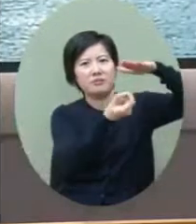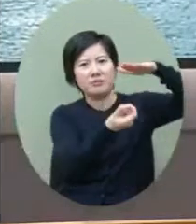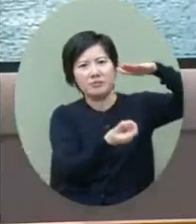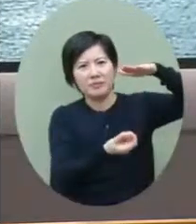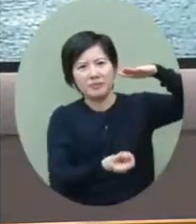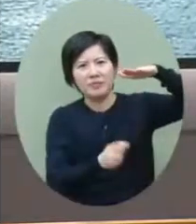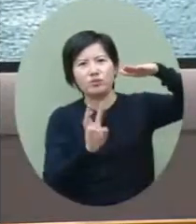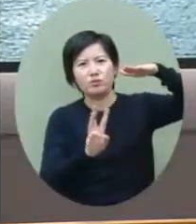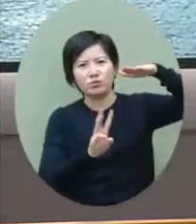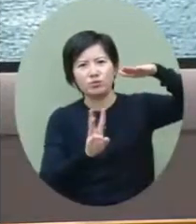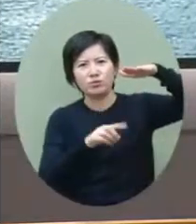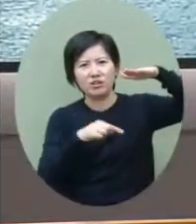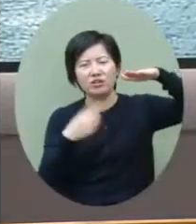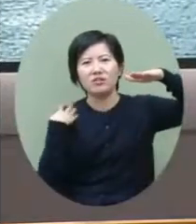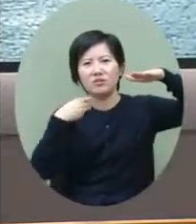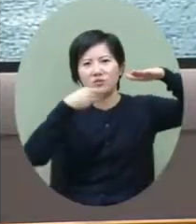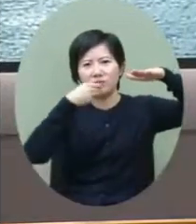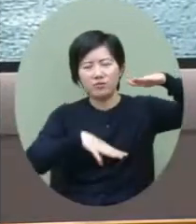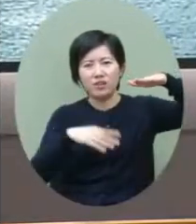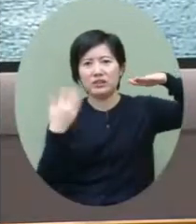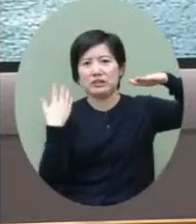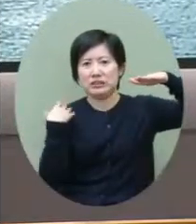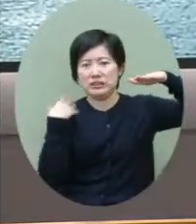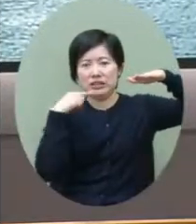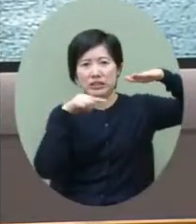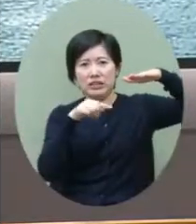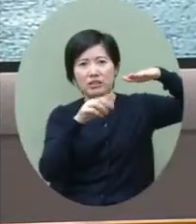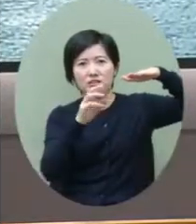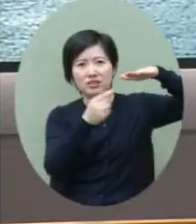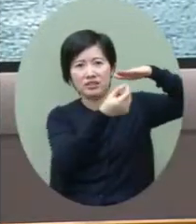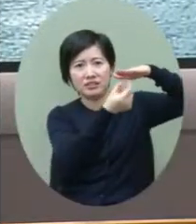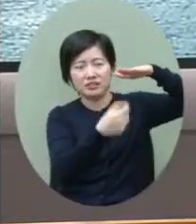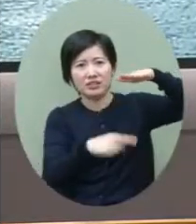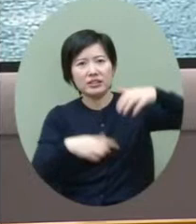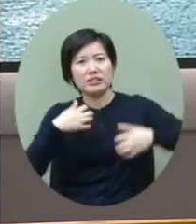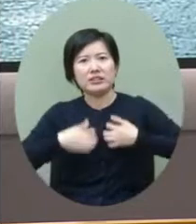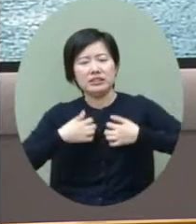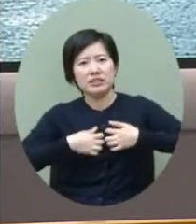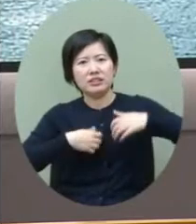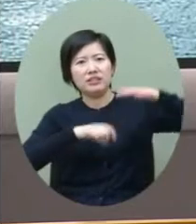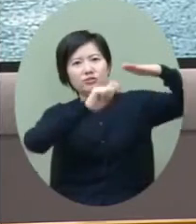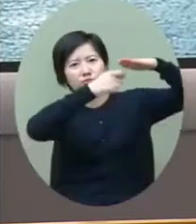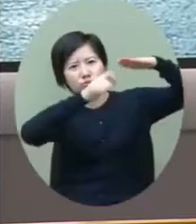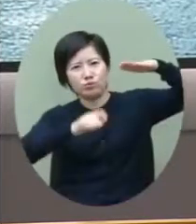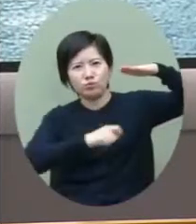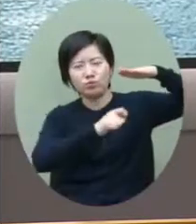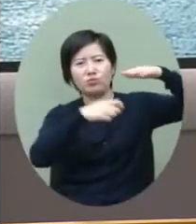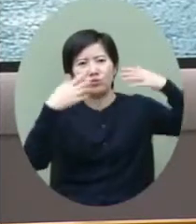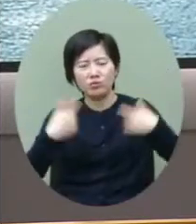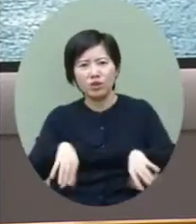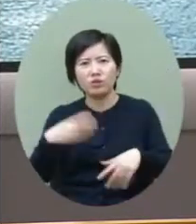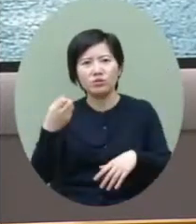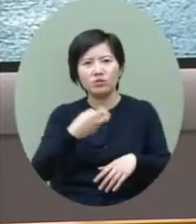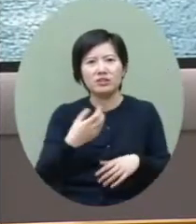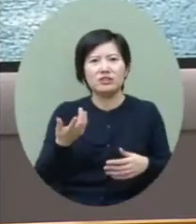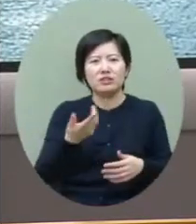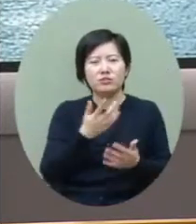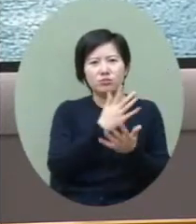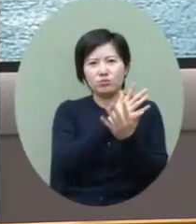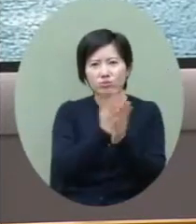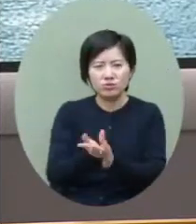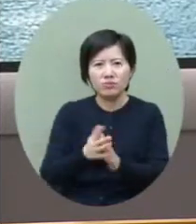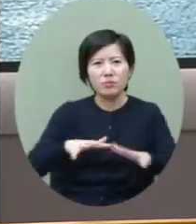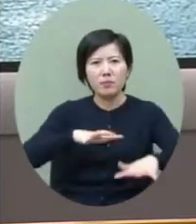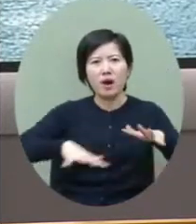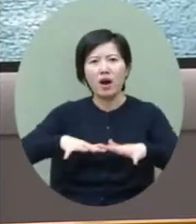year, there was actually a leakage case in Queen Mary Hospital. At that time, an emergency repair was made and